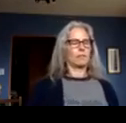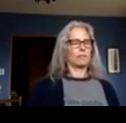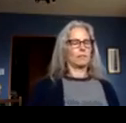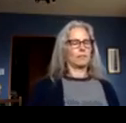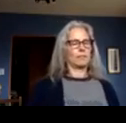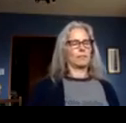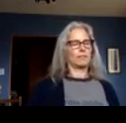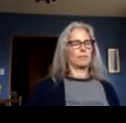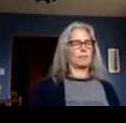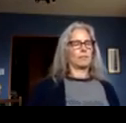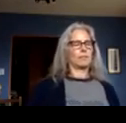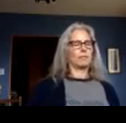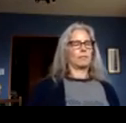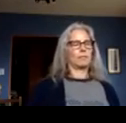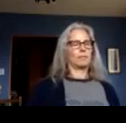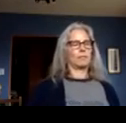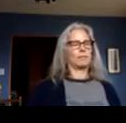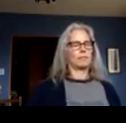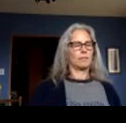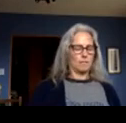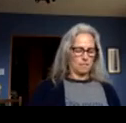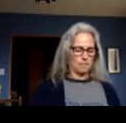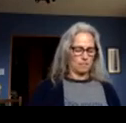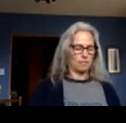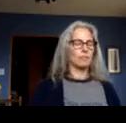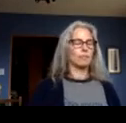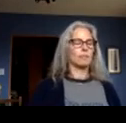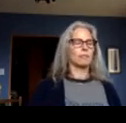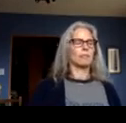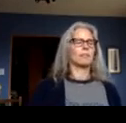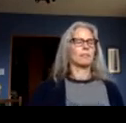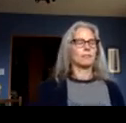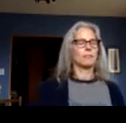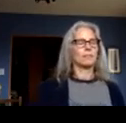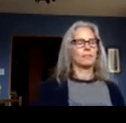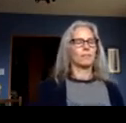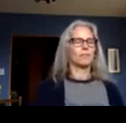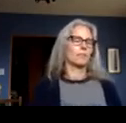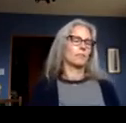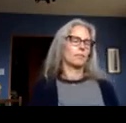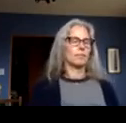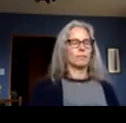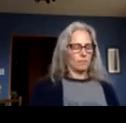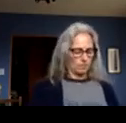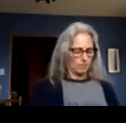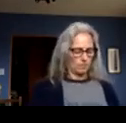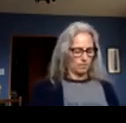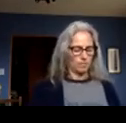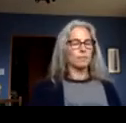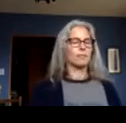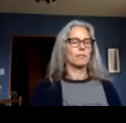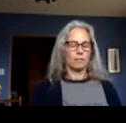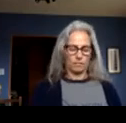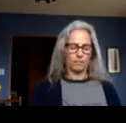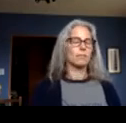That's under a down arrow. And then even attaching different types of files, that's under a down arrow too. So you just want to kind of keep your eye out, when you're